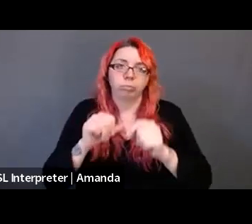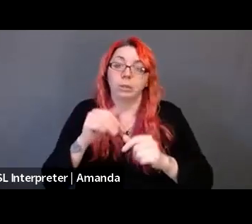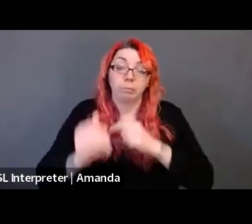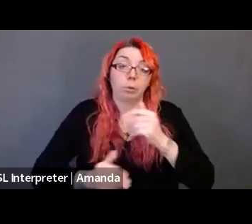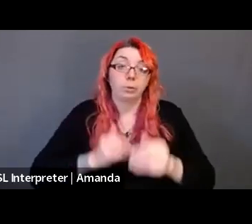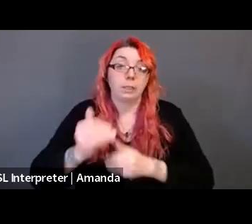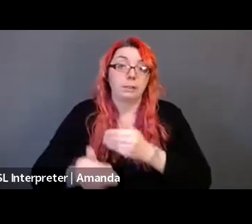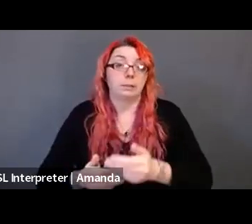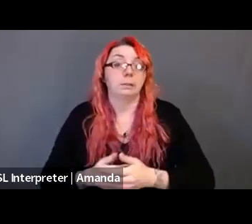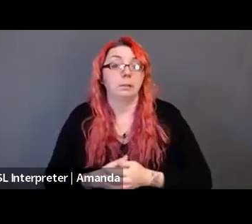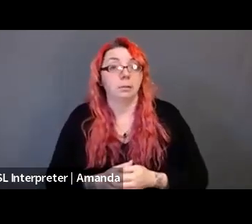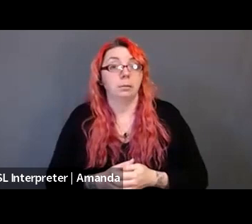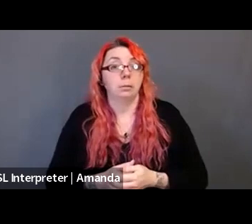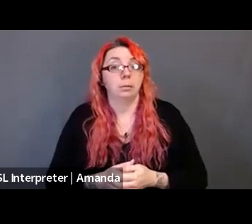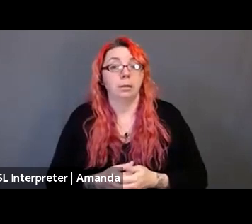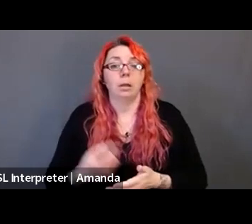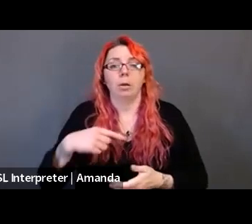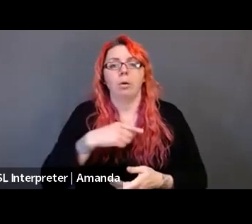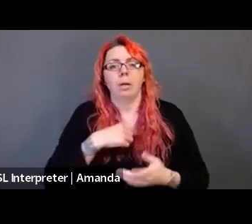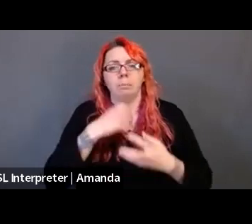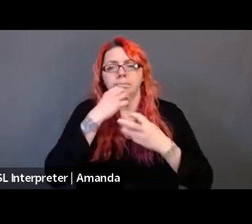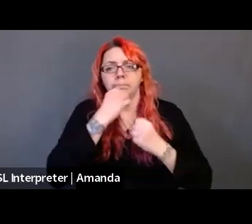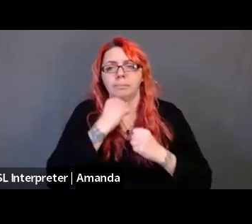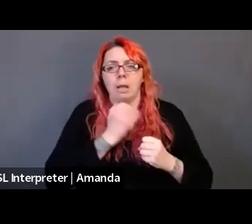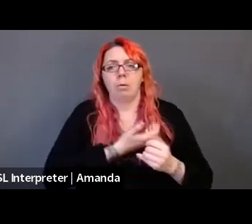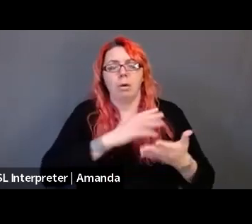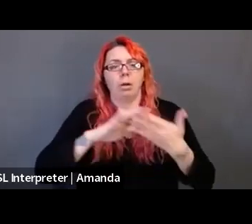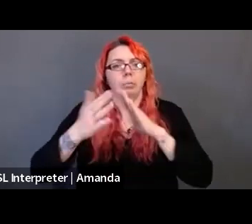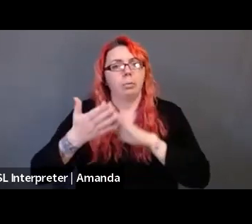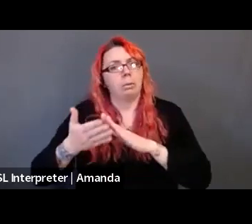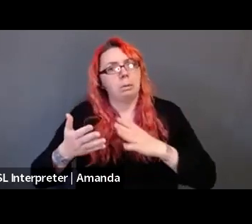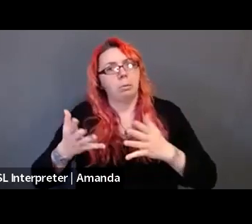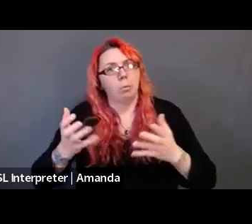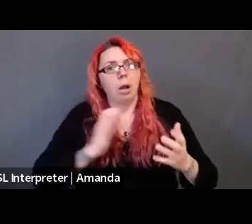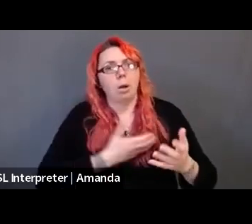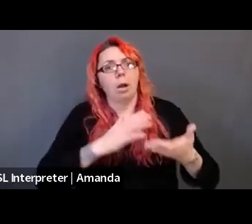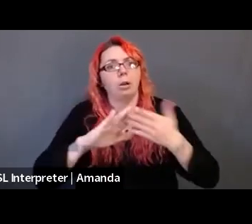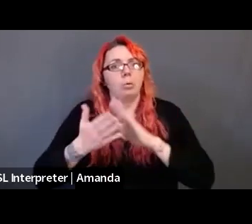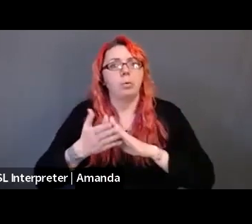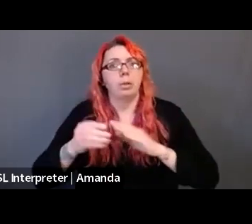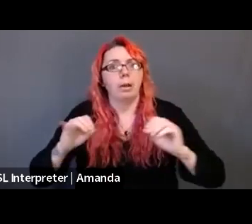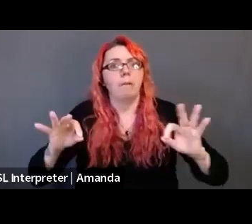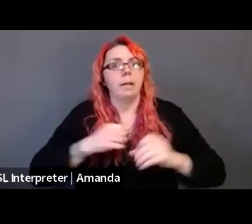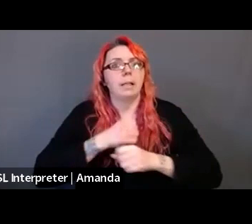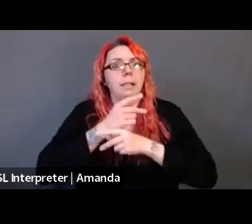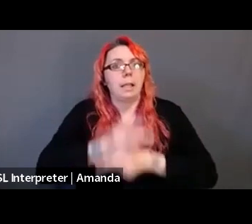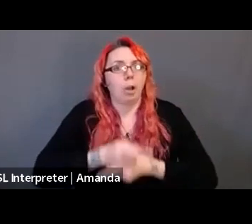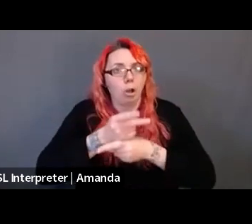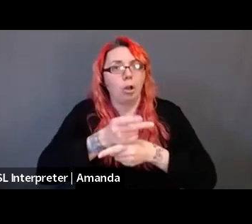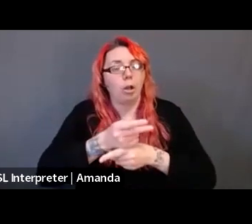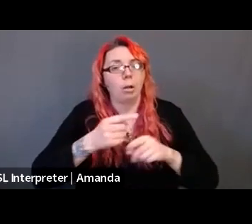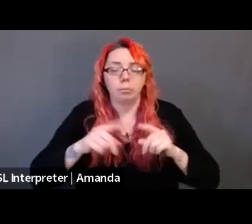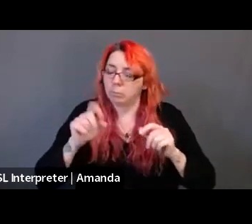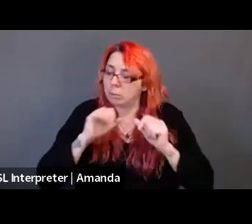community of care? And it's good to also, think about, don't only think about this when something happens. How are we